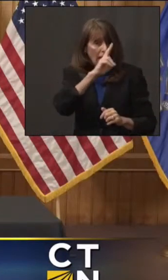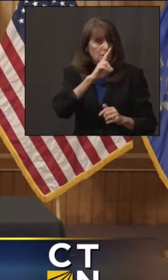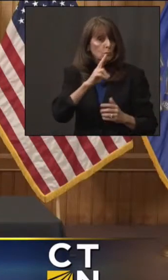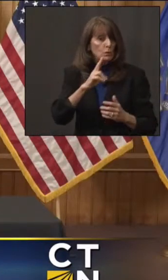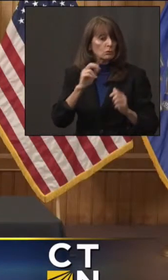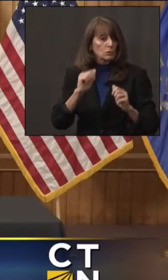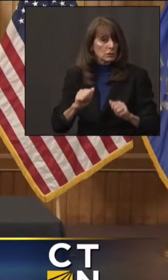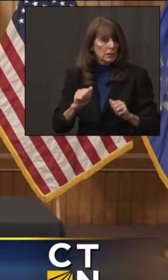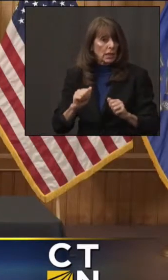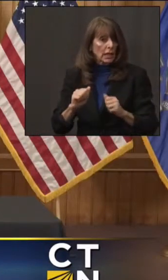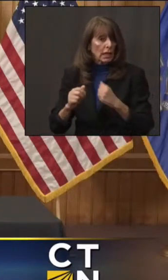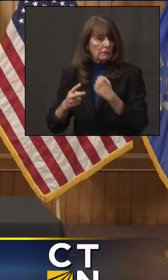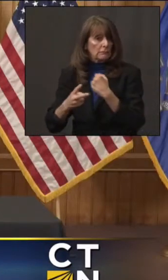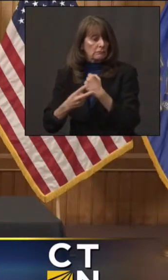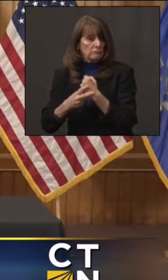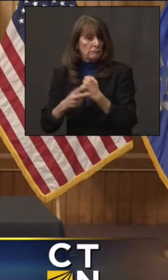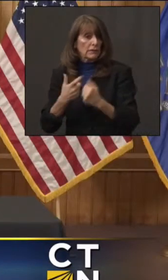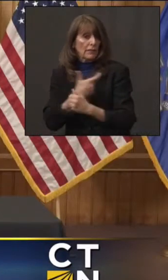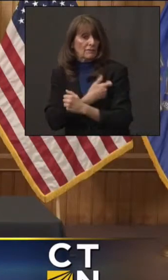capacity?